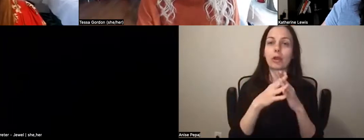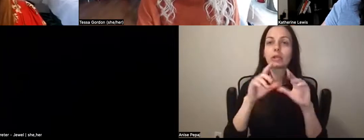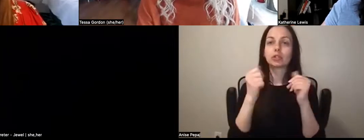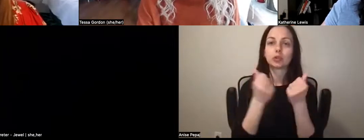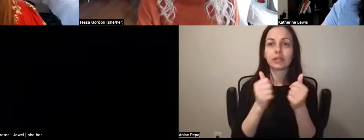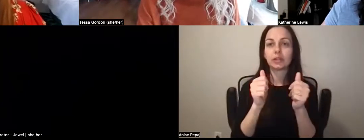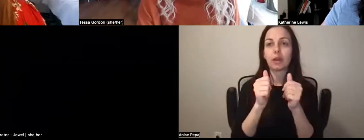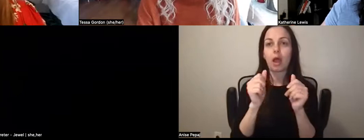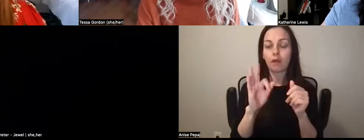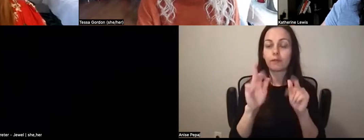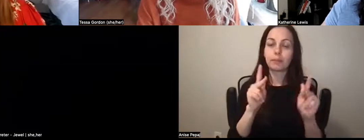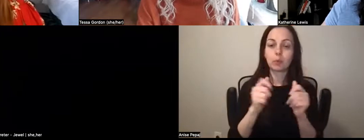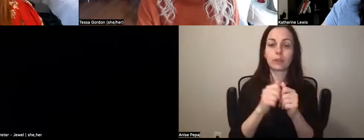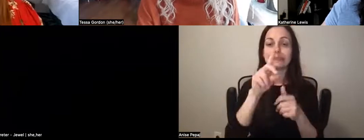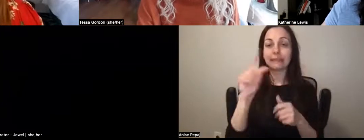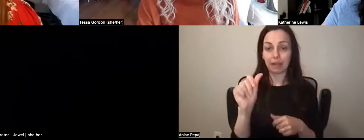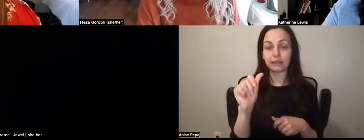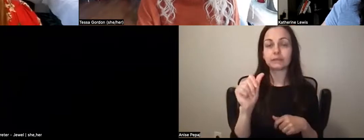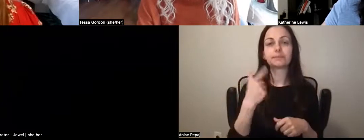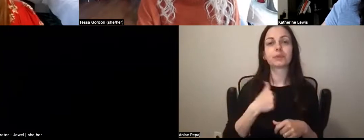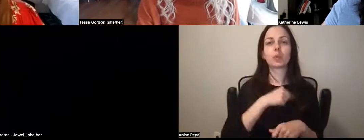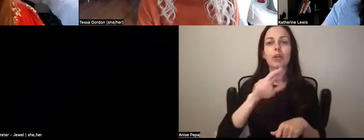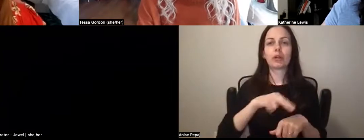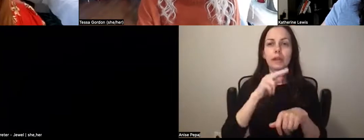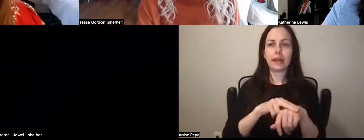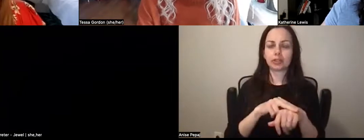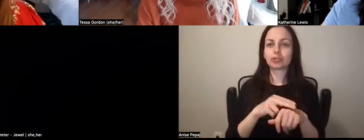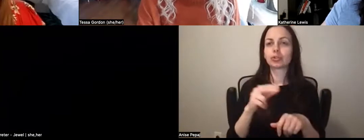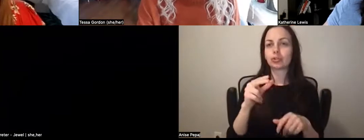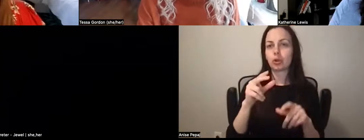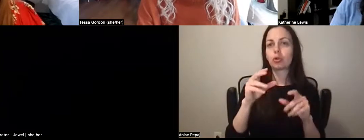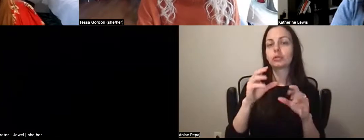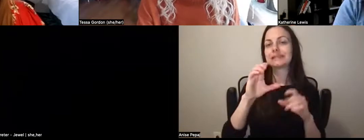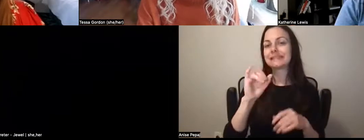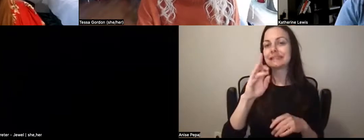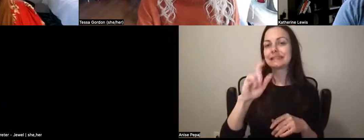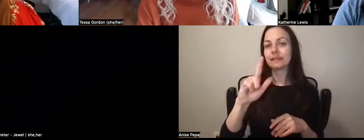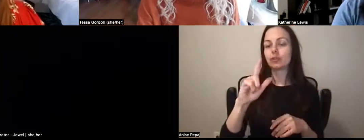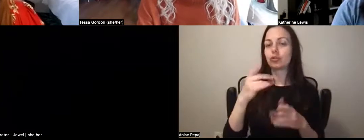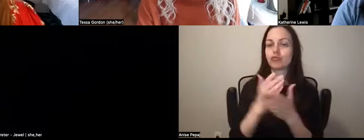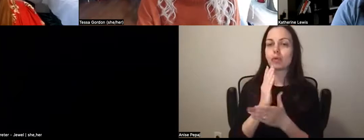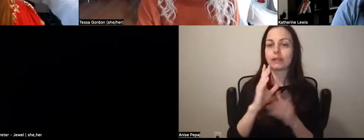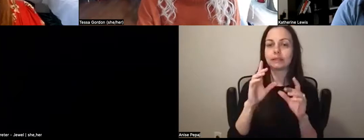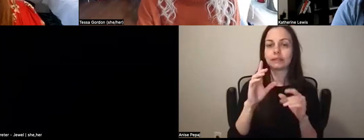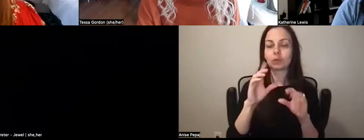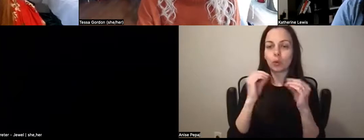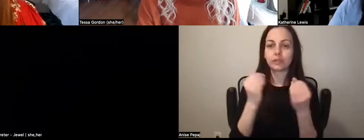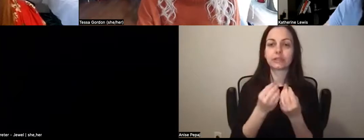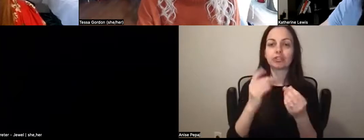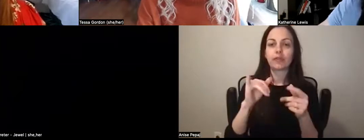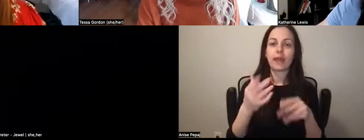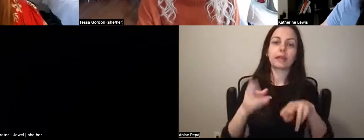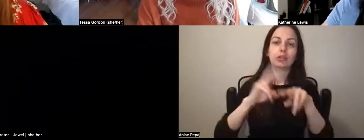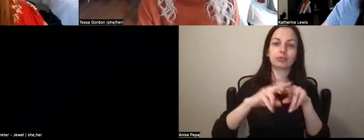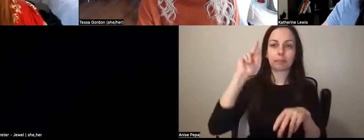Disabilities. We are a national cross-disability civil rights organization that advocates to increase the political and